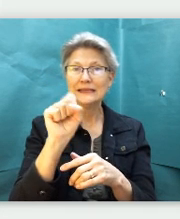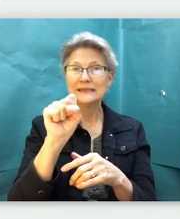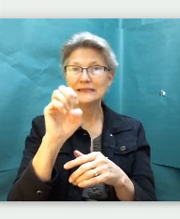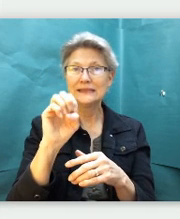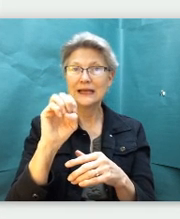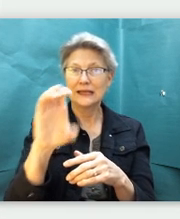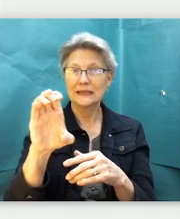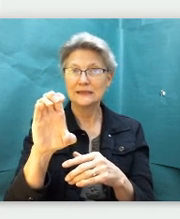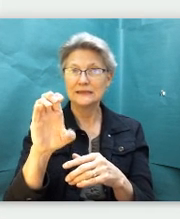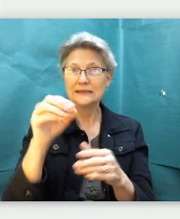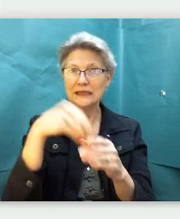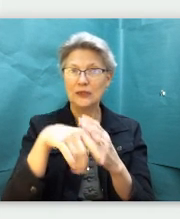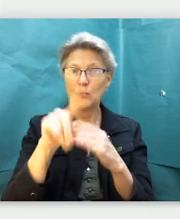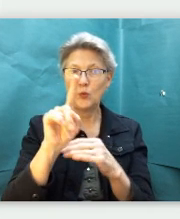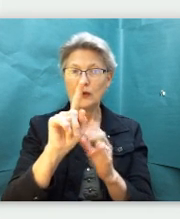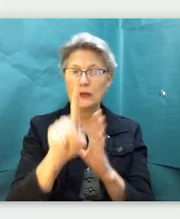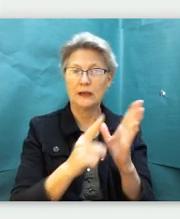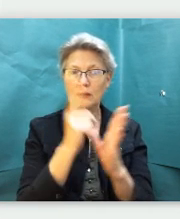3,600.